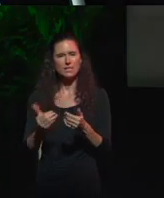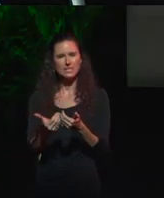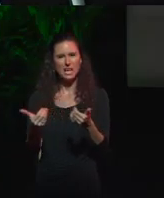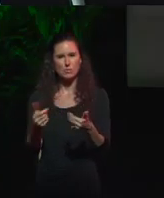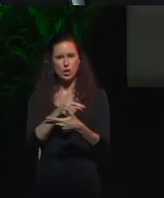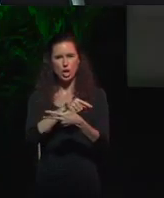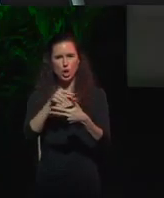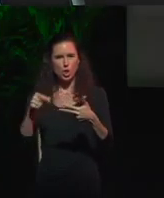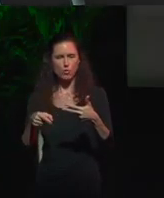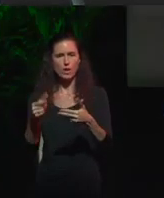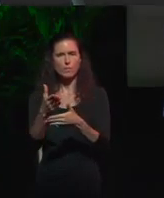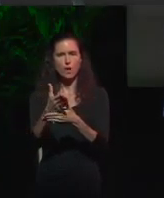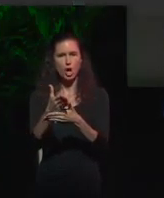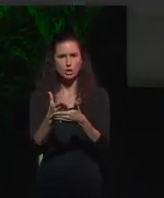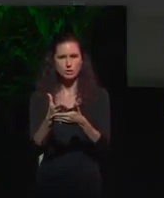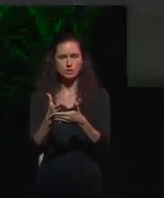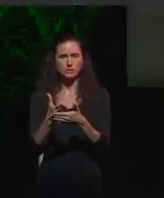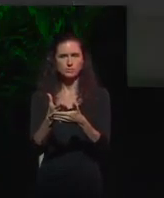critical elements.